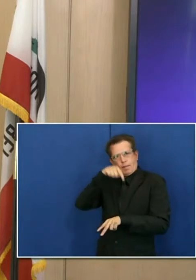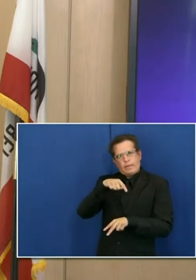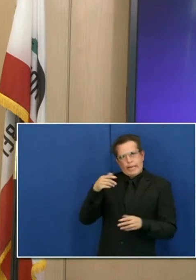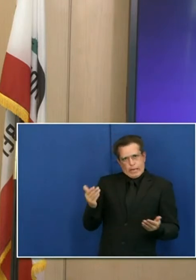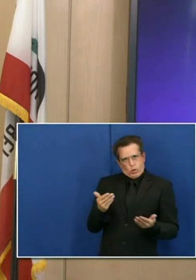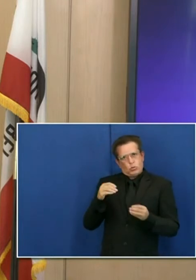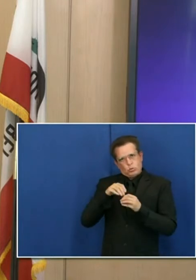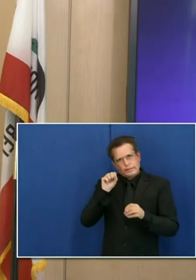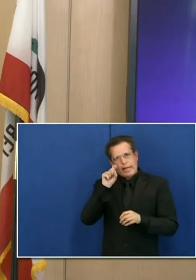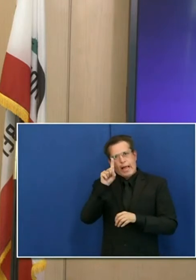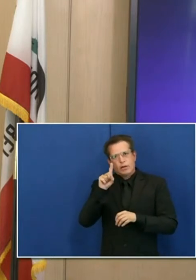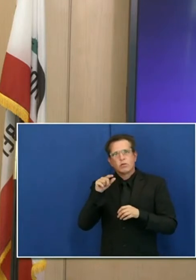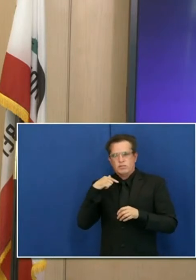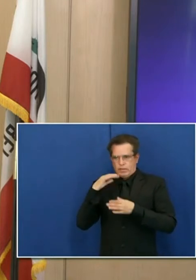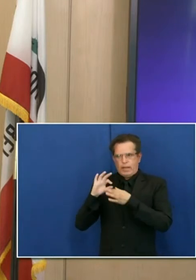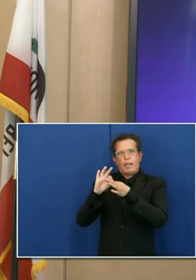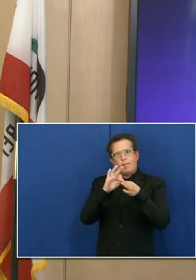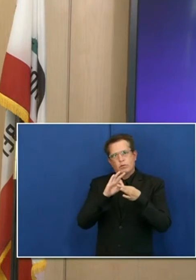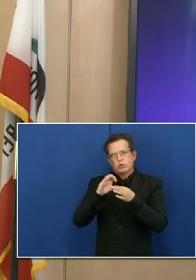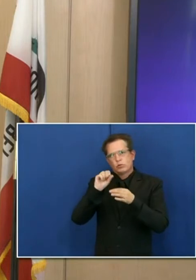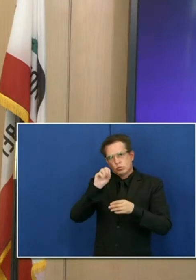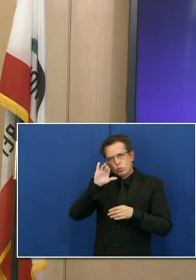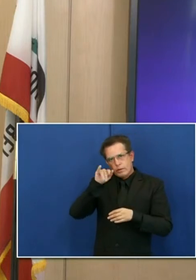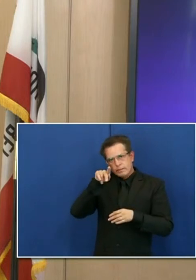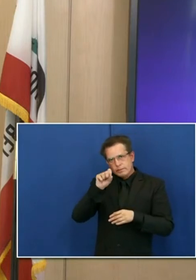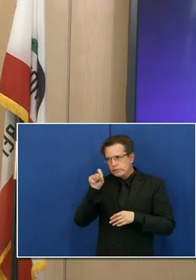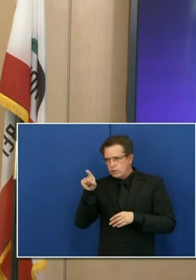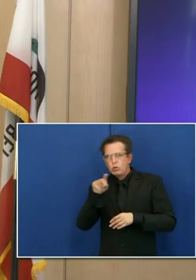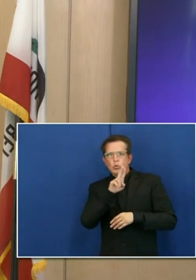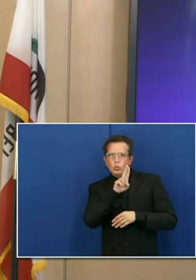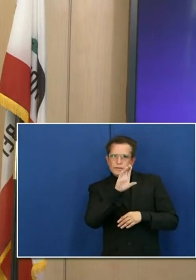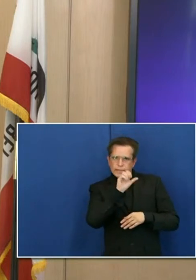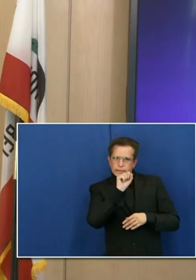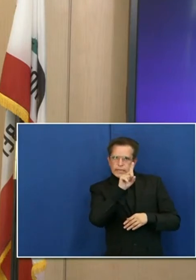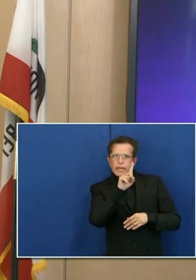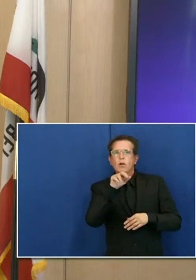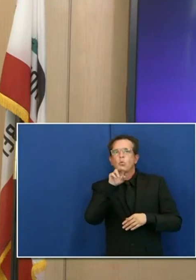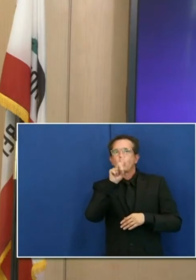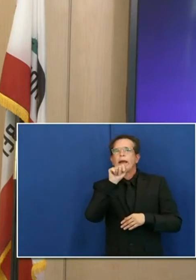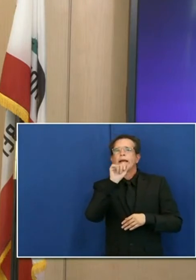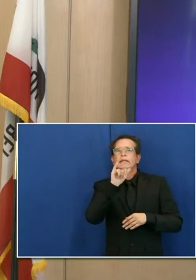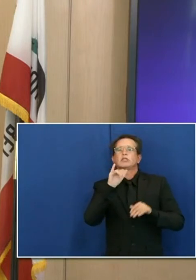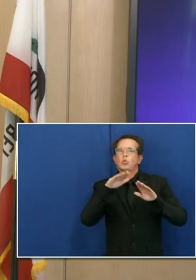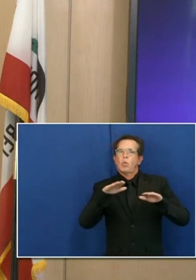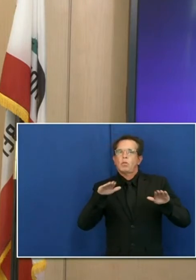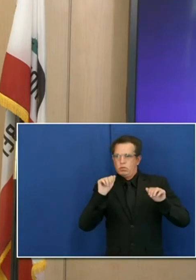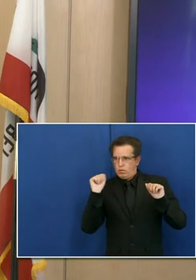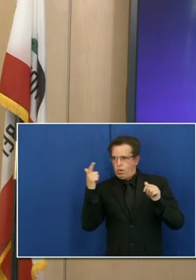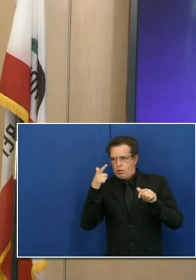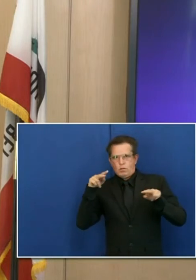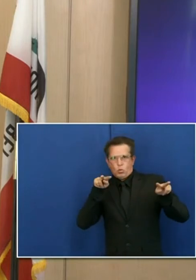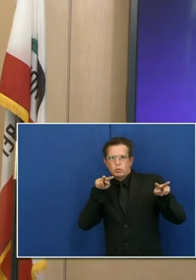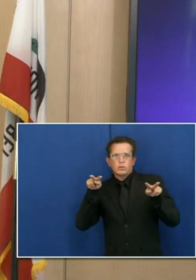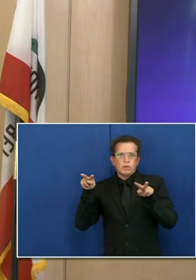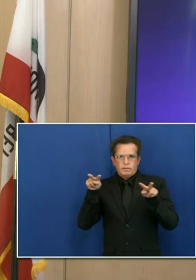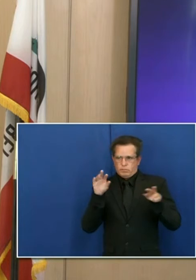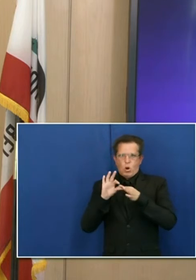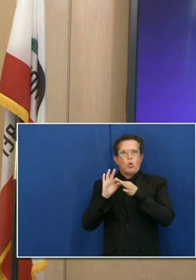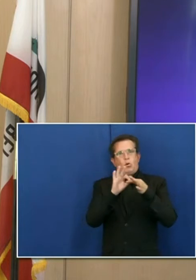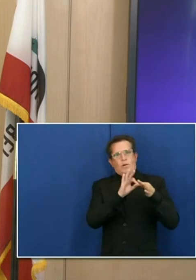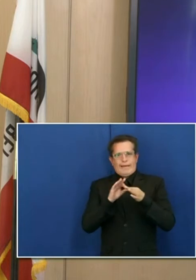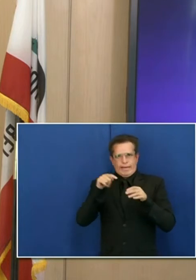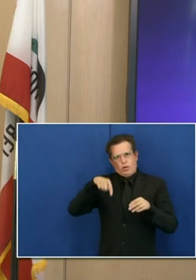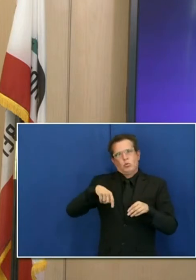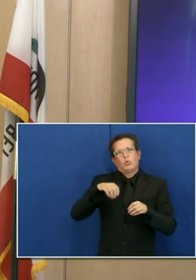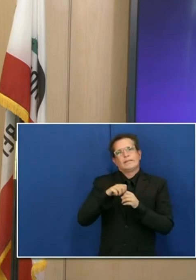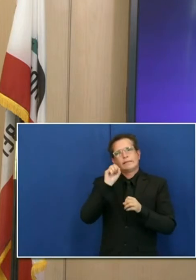here. It's a collaboration between Scripps Research, UCSD, as well as Rady Children, and many other partners here in San Diego.